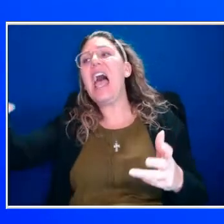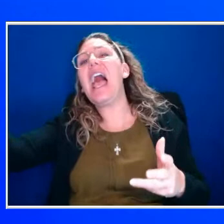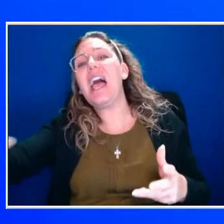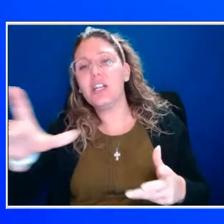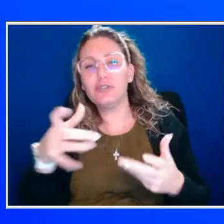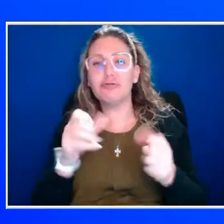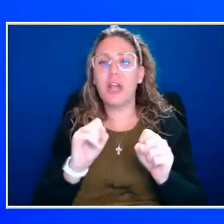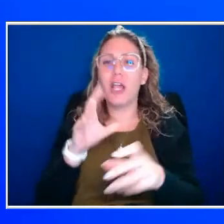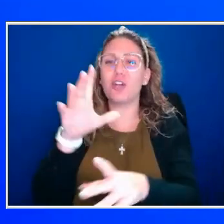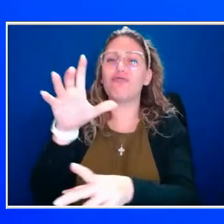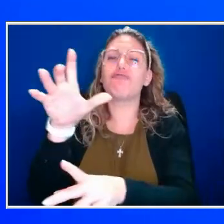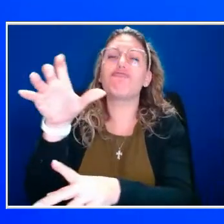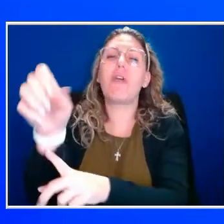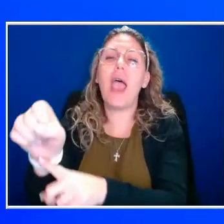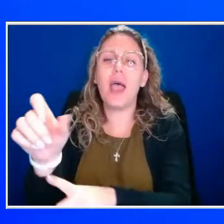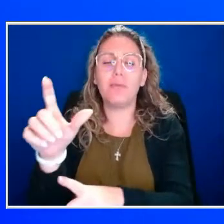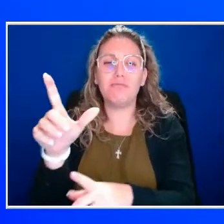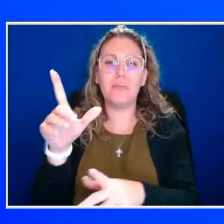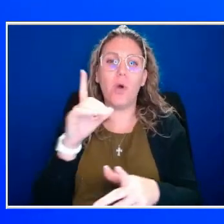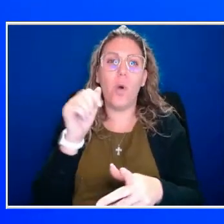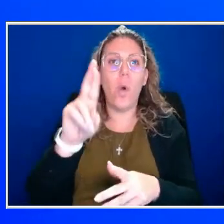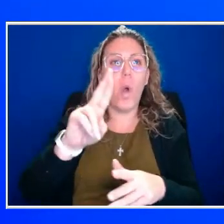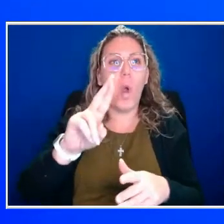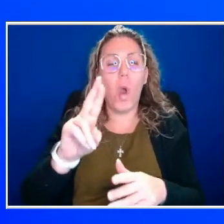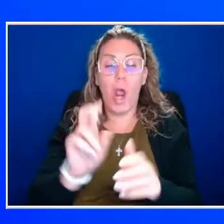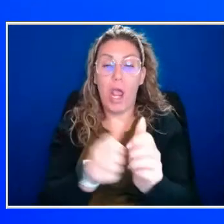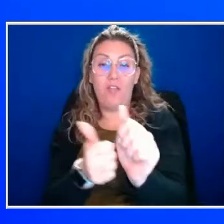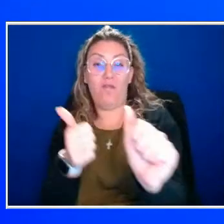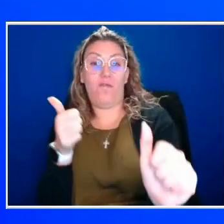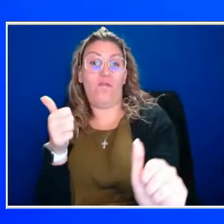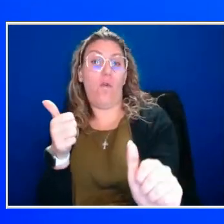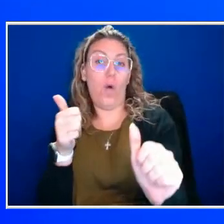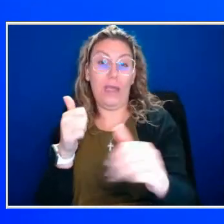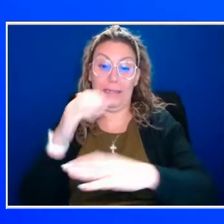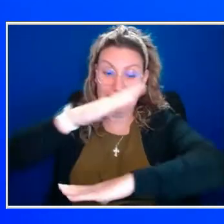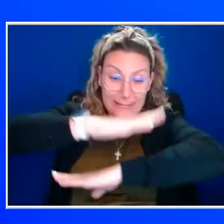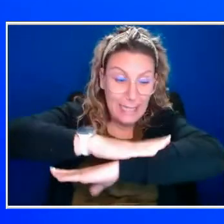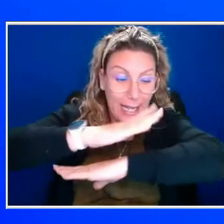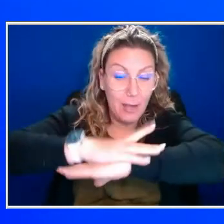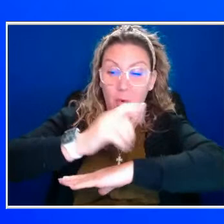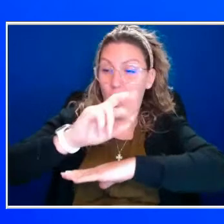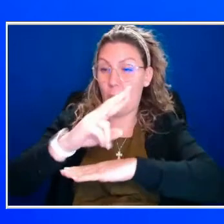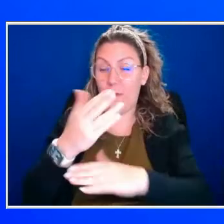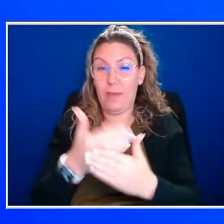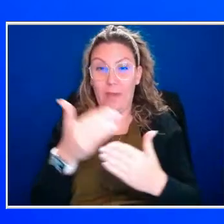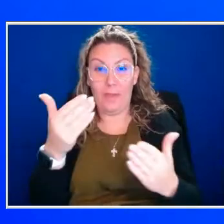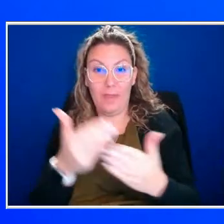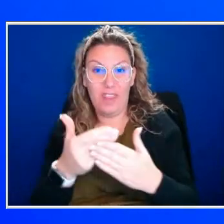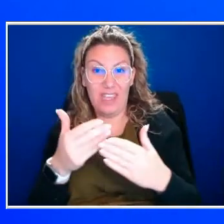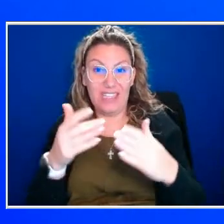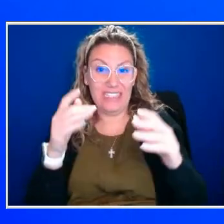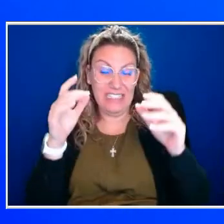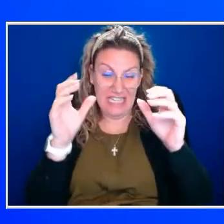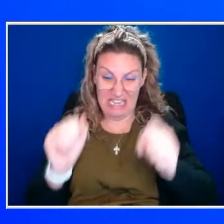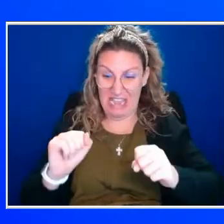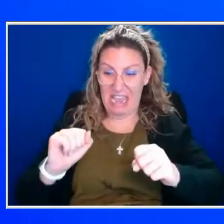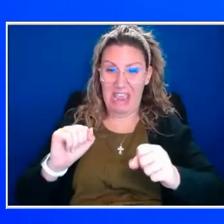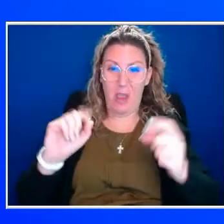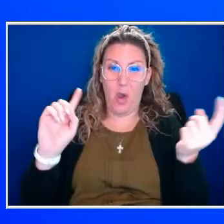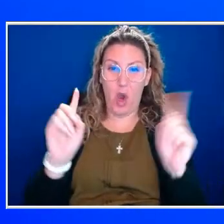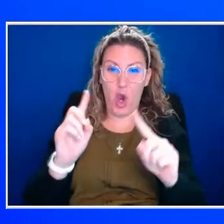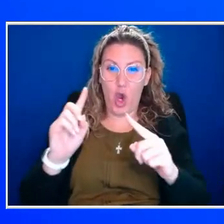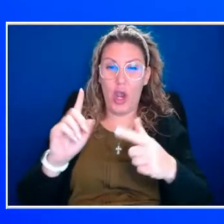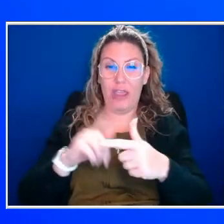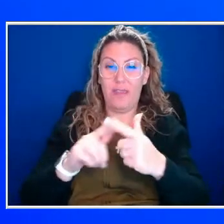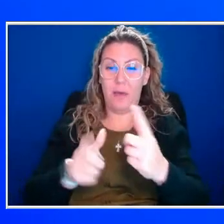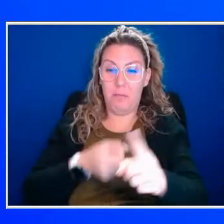table that's off in the distance, or things that are unstable, right? Because then we just fall on those things as they fall with